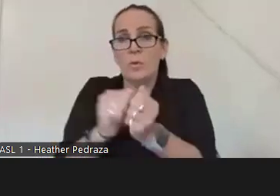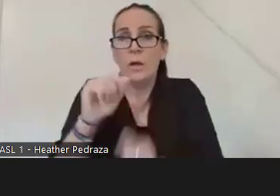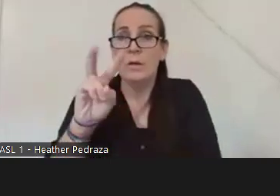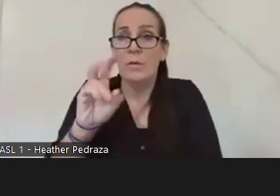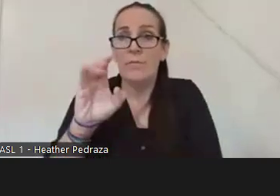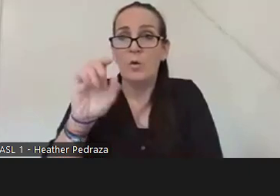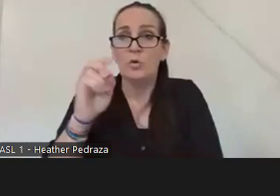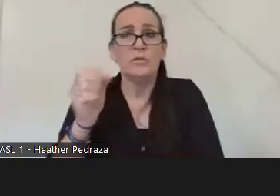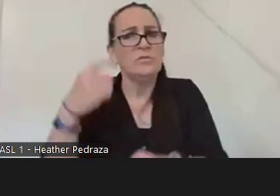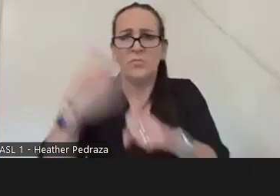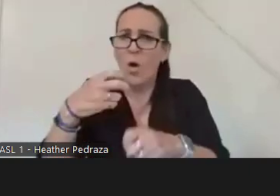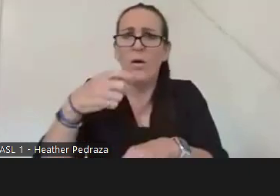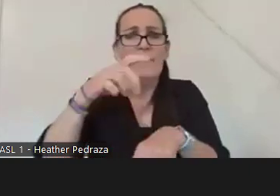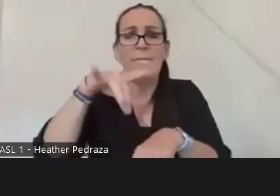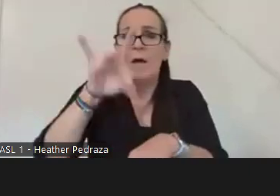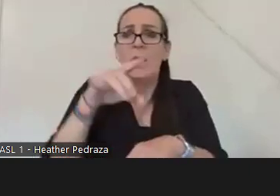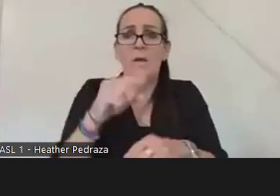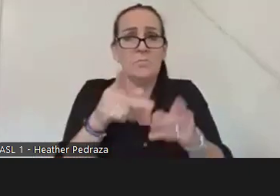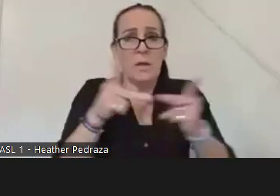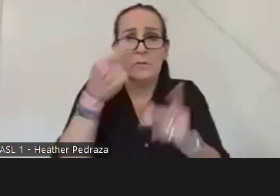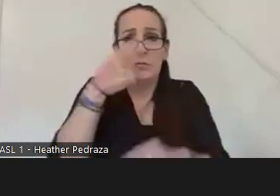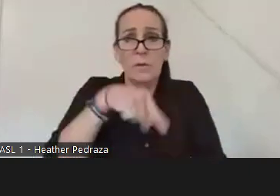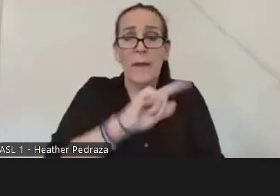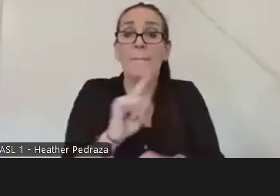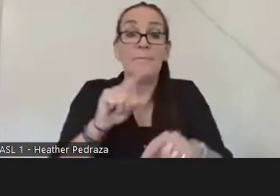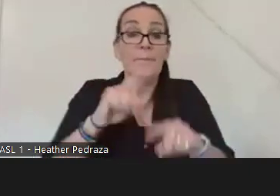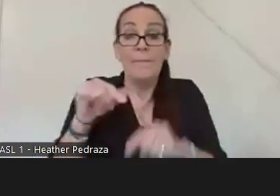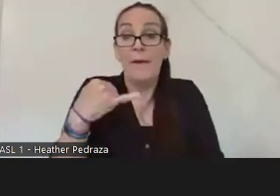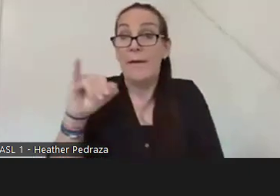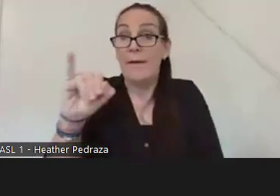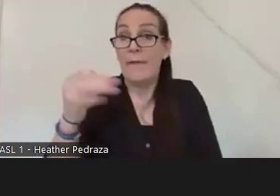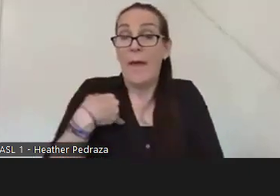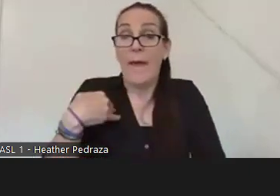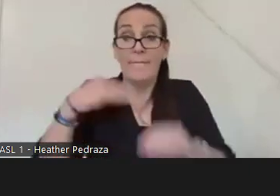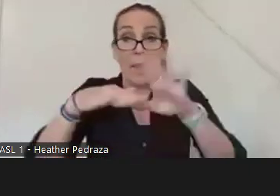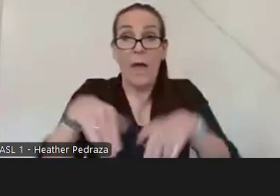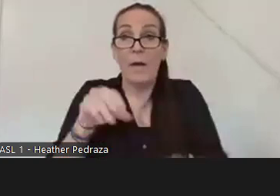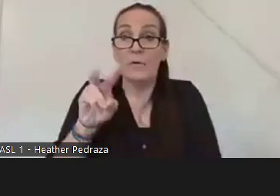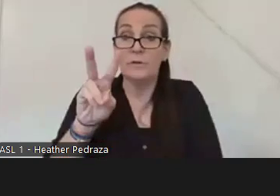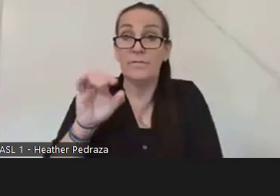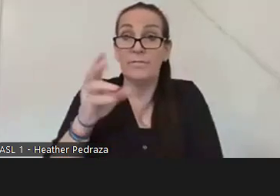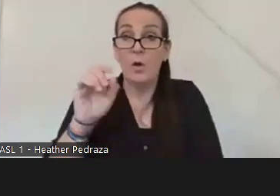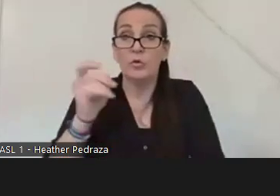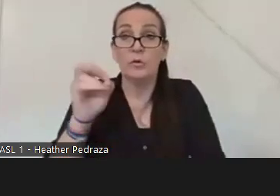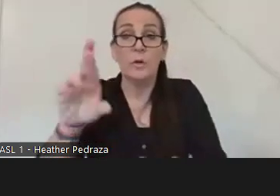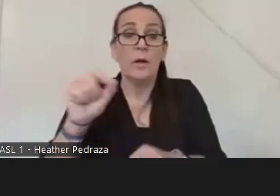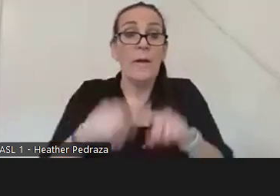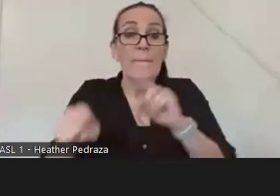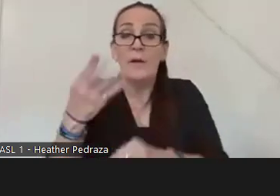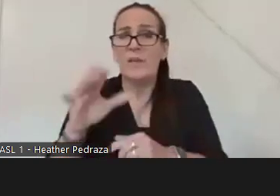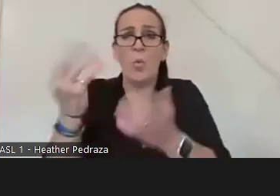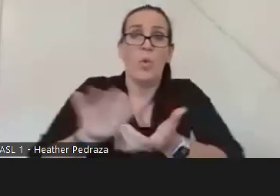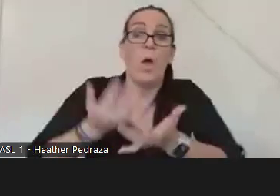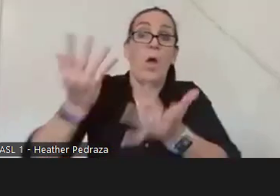a placement for them. If they have a housing voucher, we can get them, all day long, we can find a spot. But the voucher waiting list is